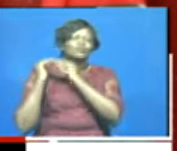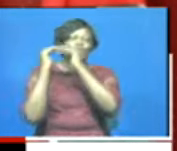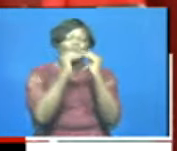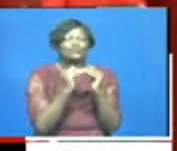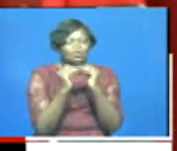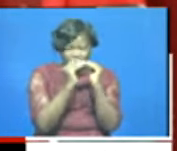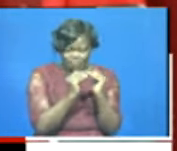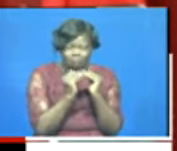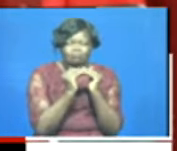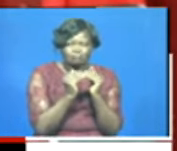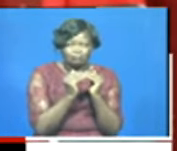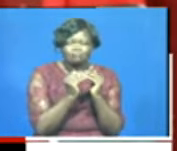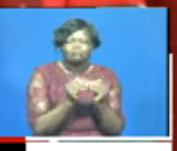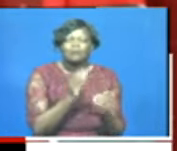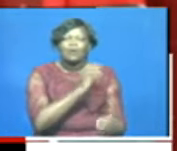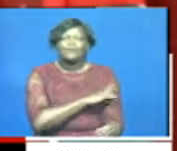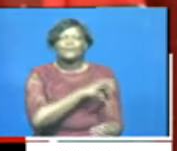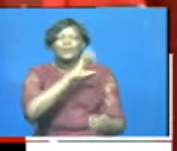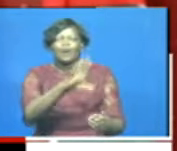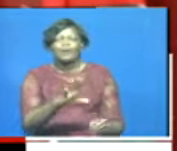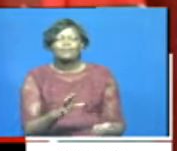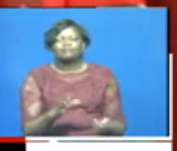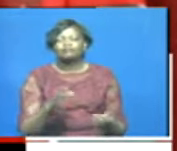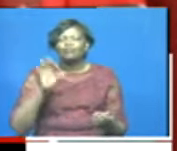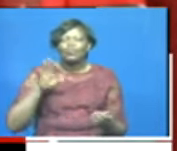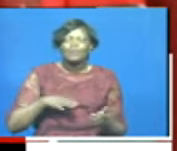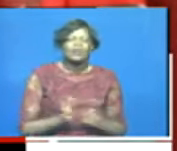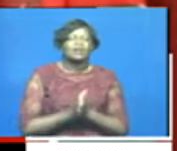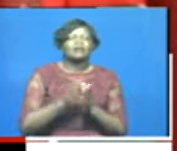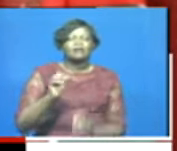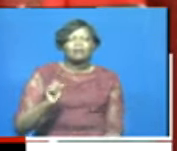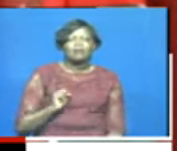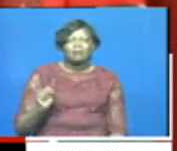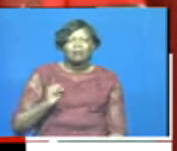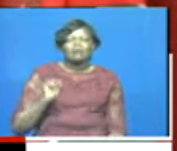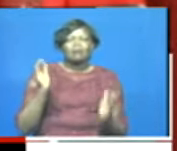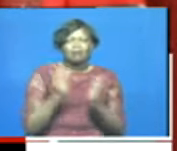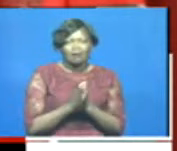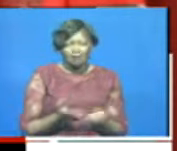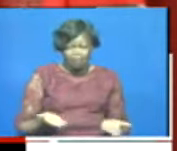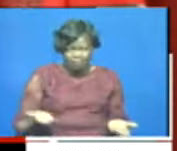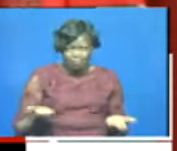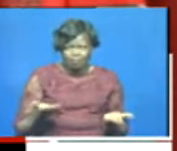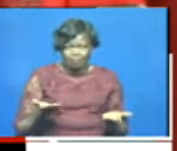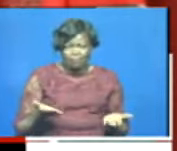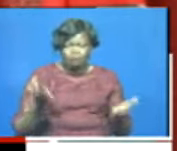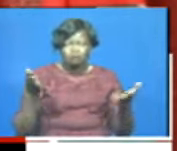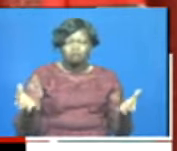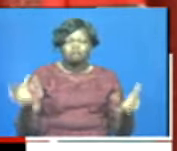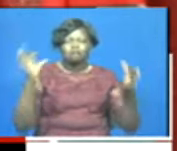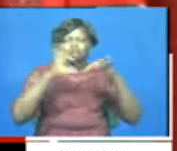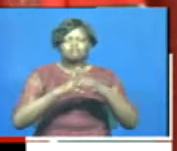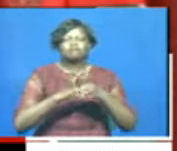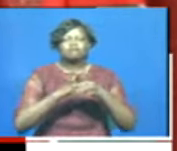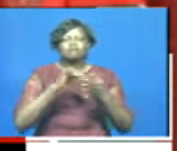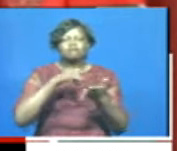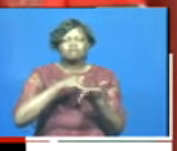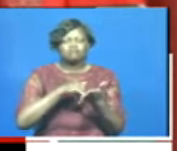equality, empowerment of our women and girls, and a cohesive,